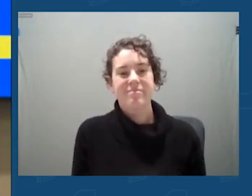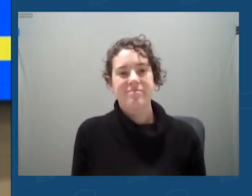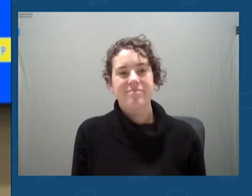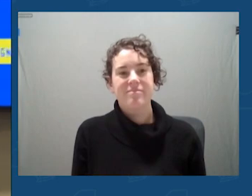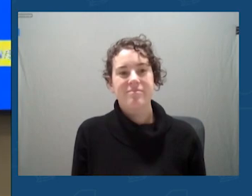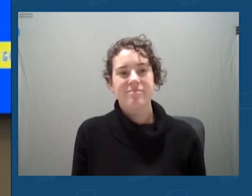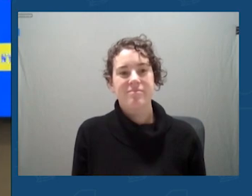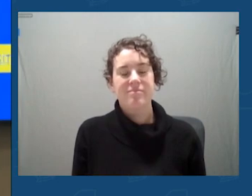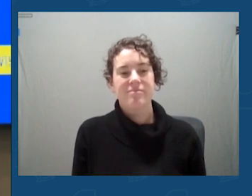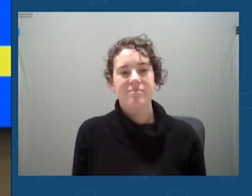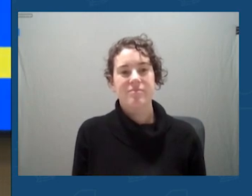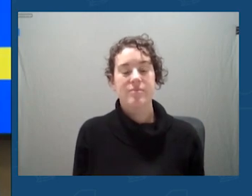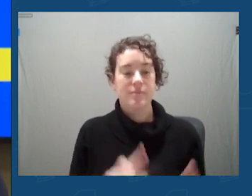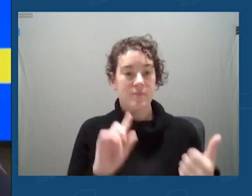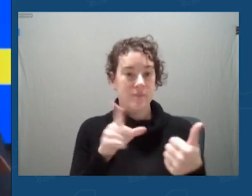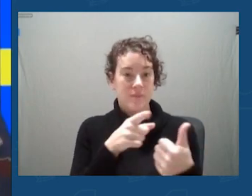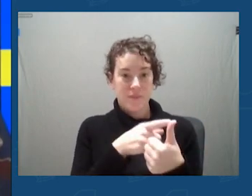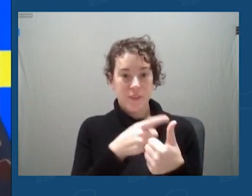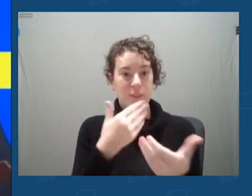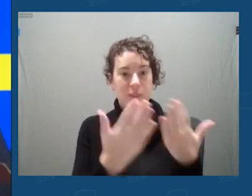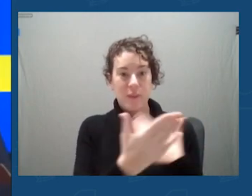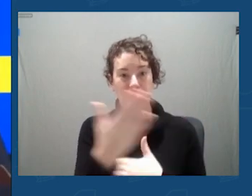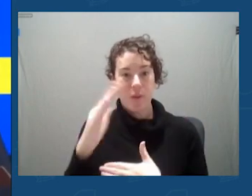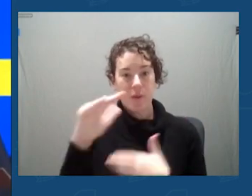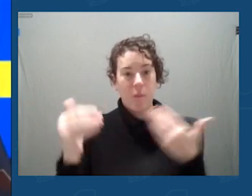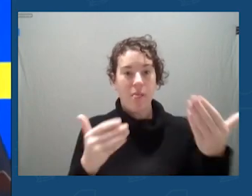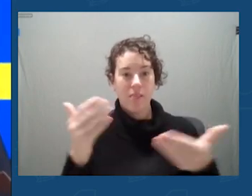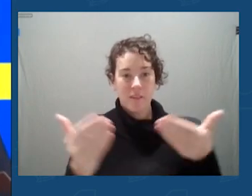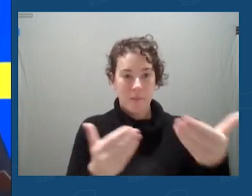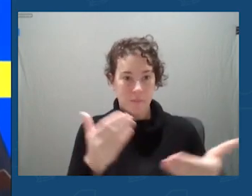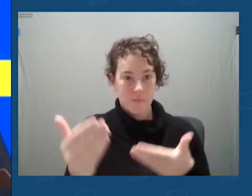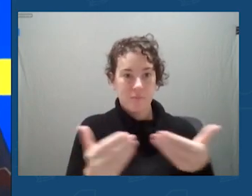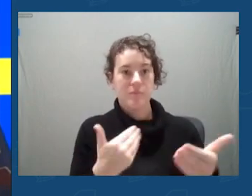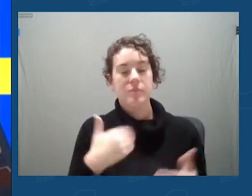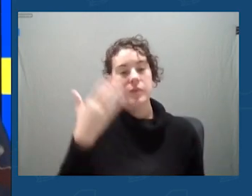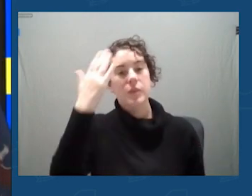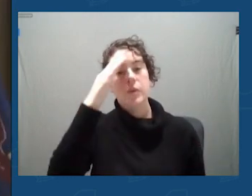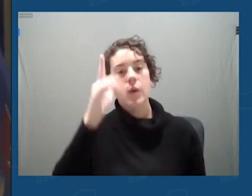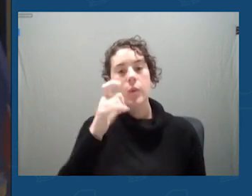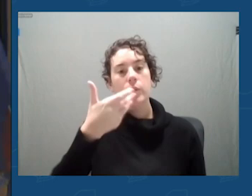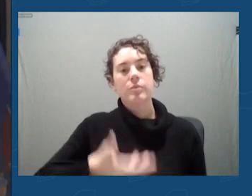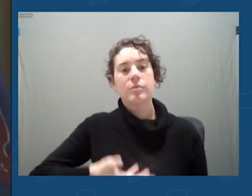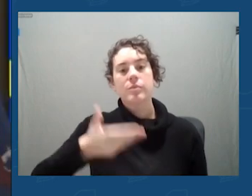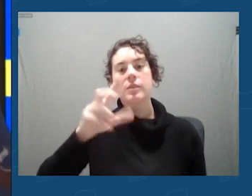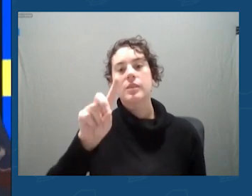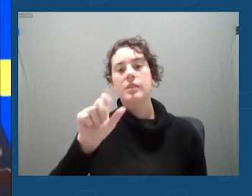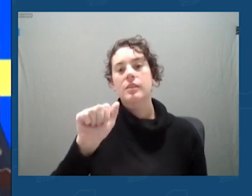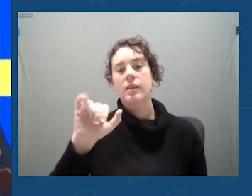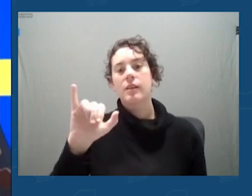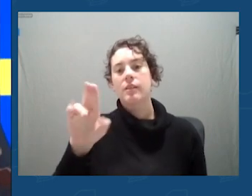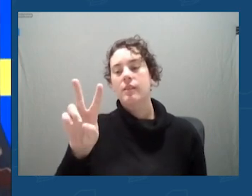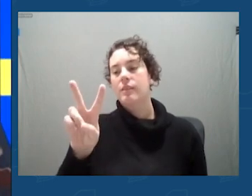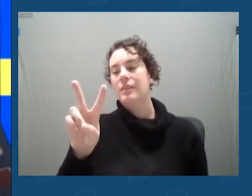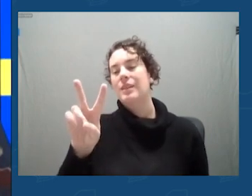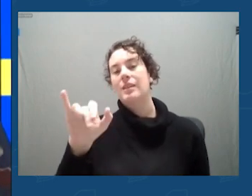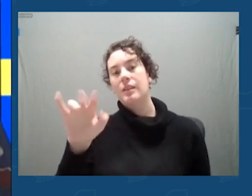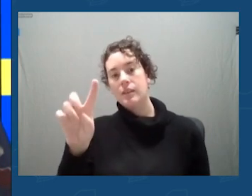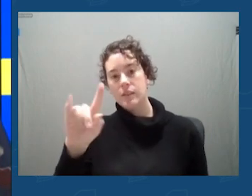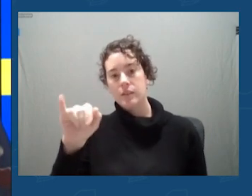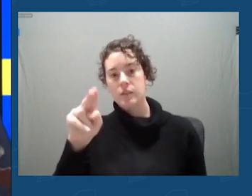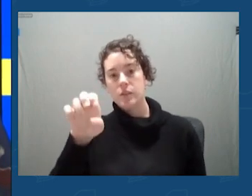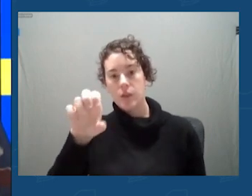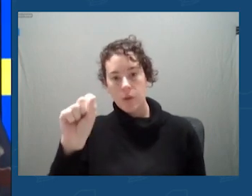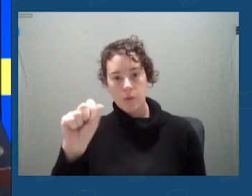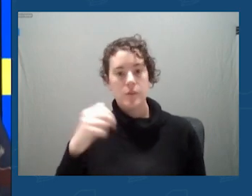well, first, good morning and welcome. As you know, I'm David Jones. I'm President and CEO of the Community Service